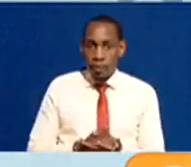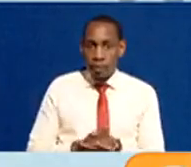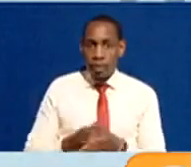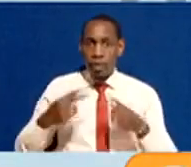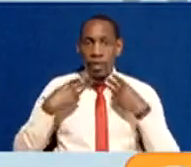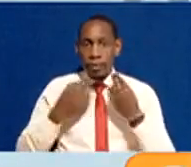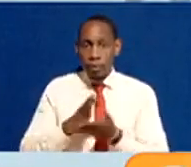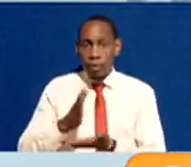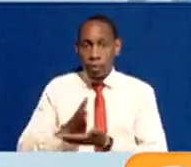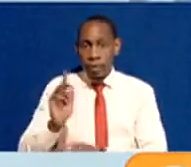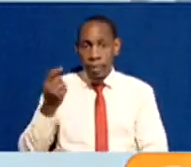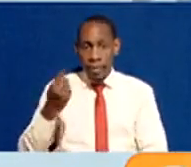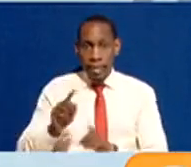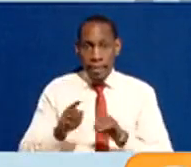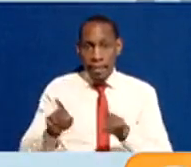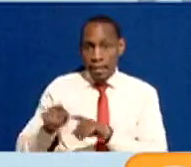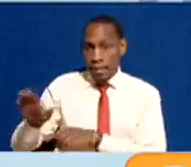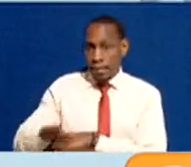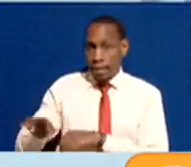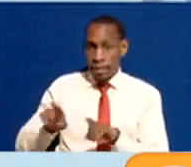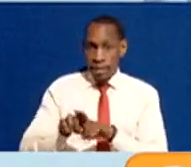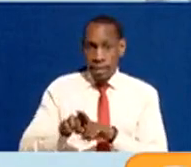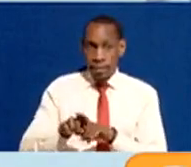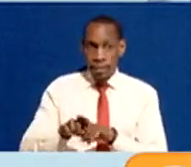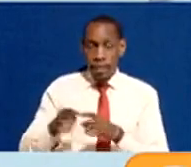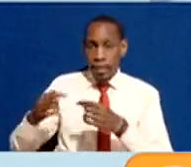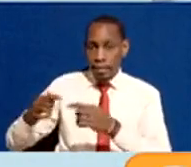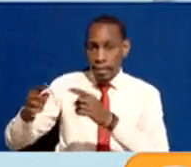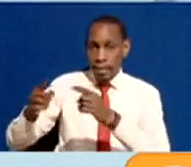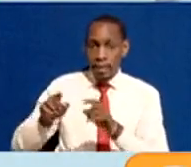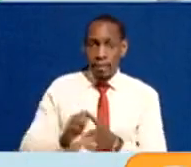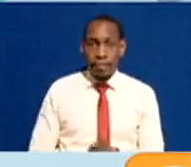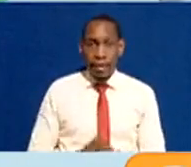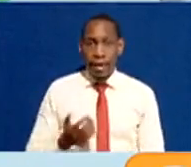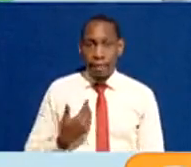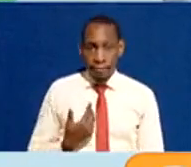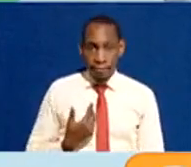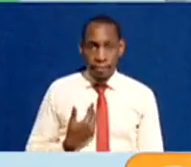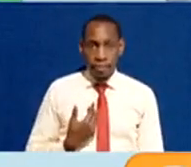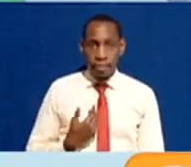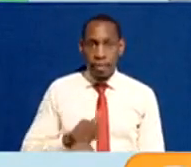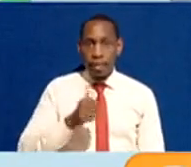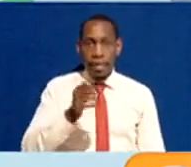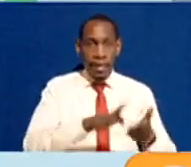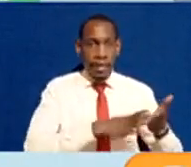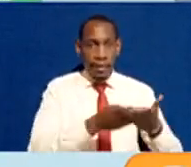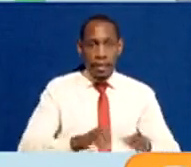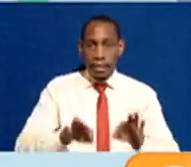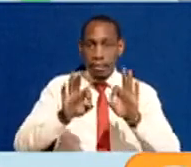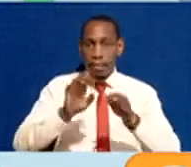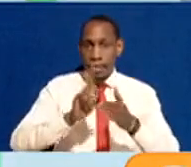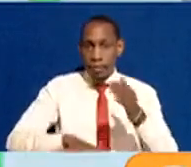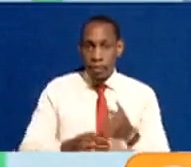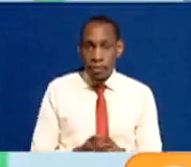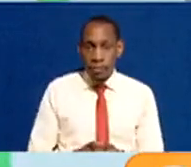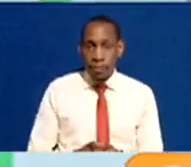of the executive, but one that has also had some successes too. Now, another structure that stands out